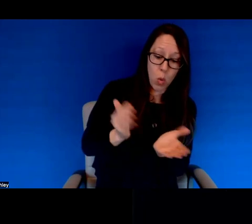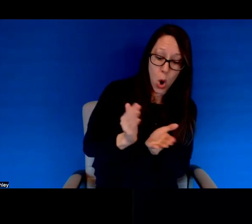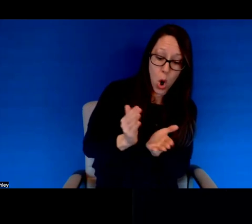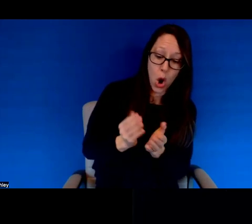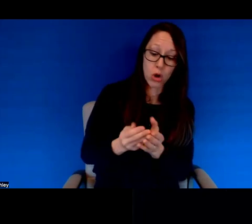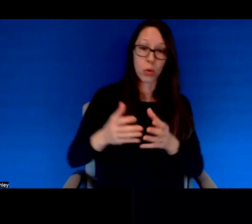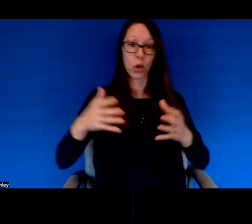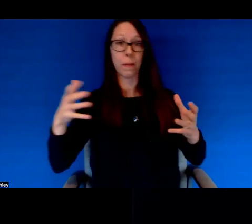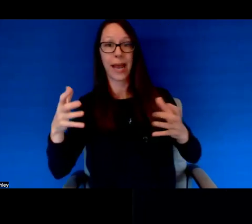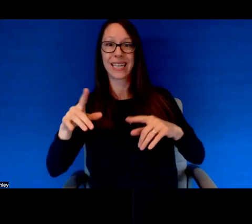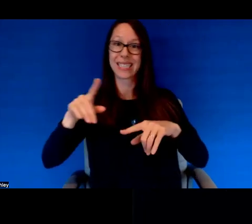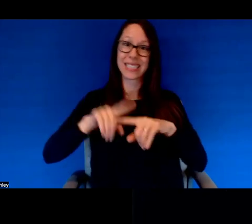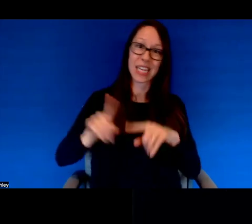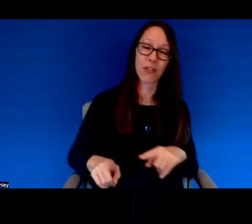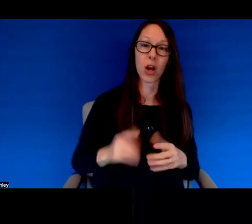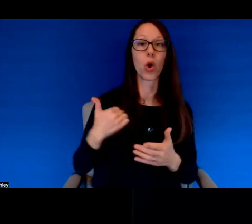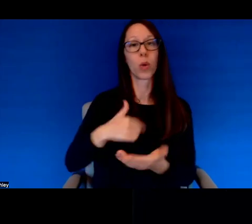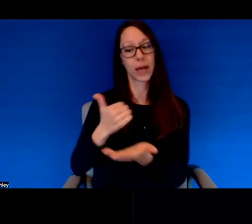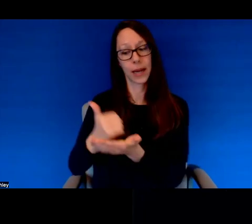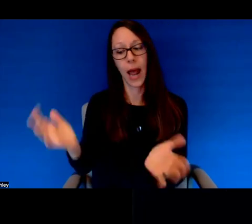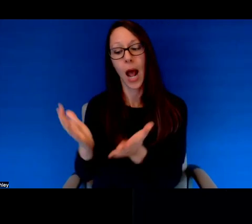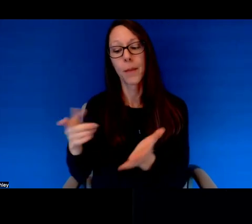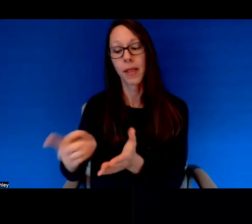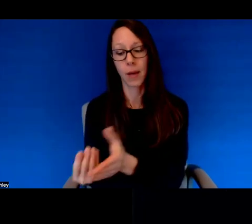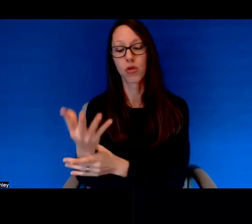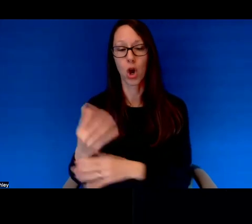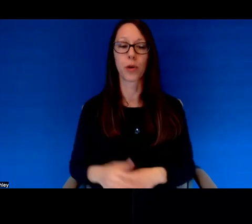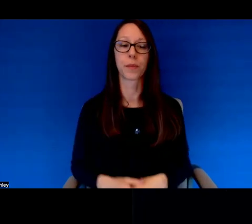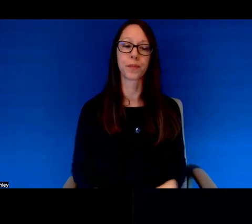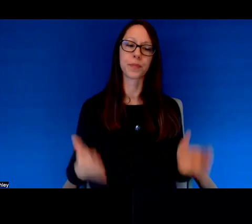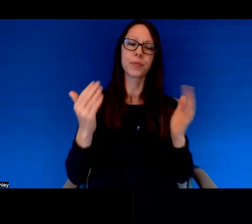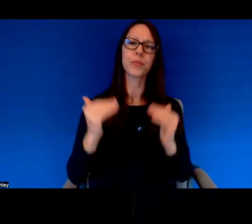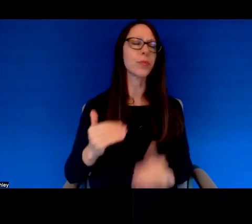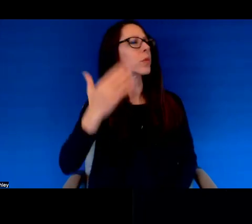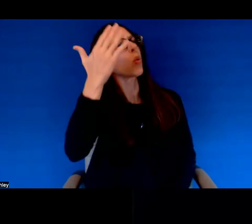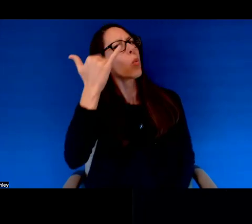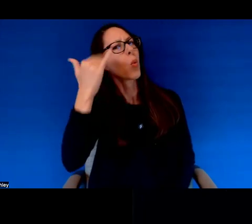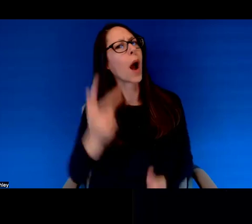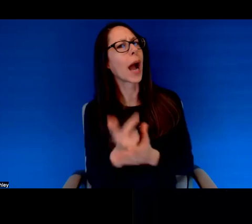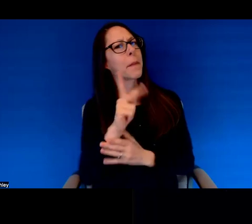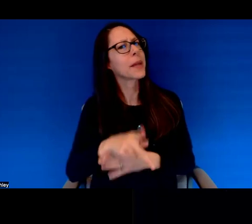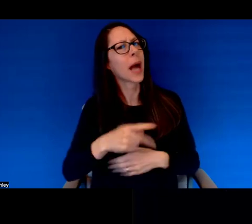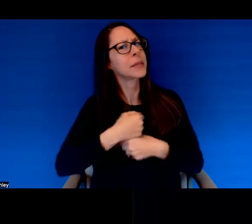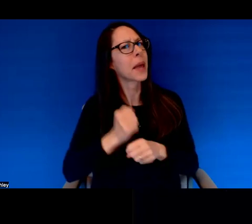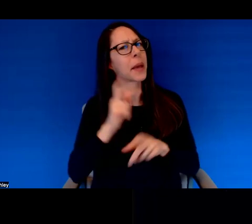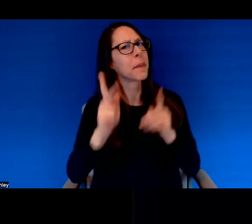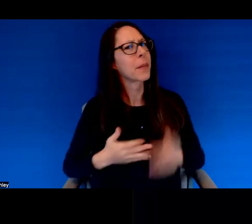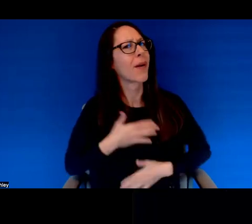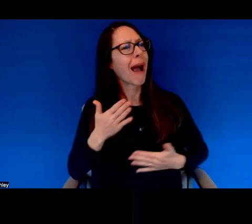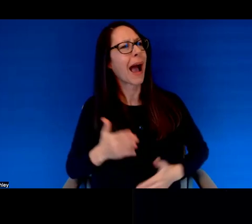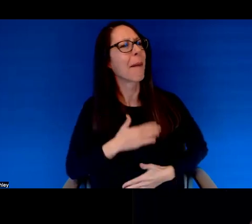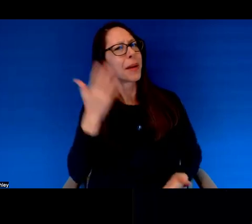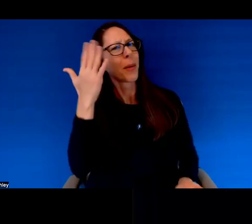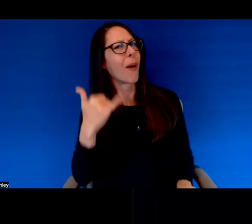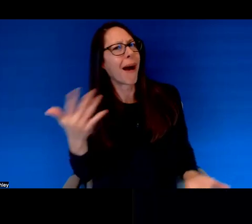of these stresses. Really cool. Thank you. Zane Yeah. wants to know, why do plants make people happy?